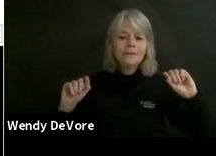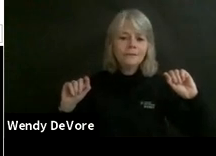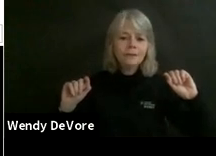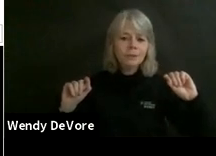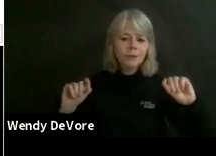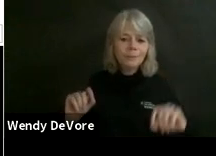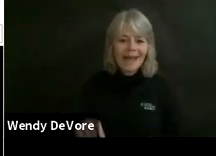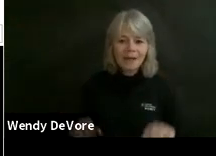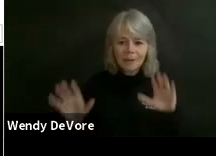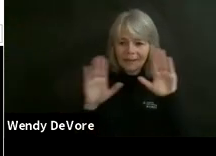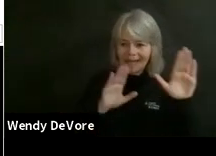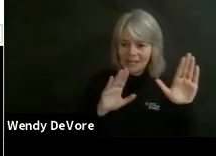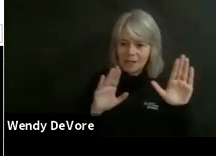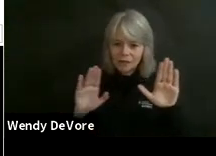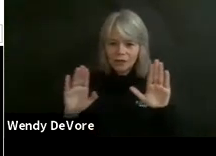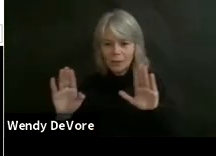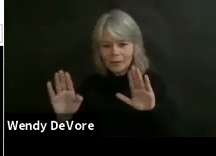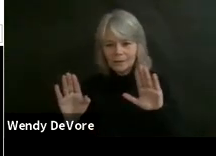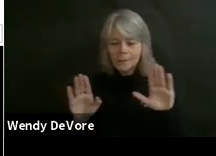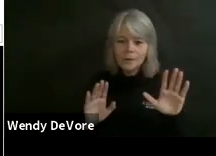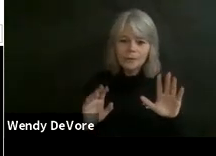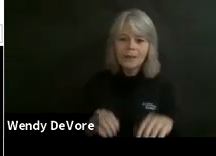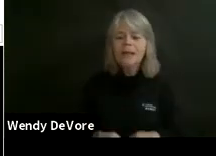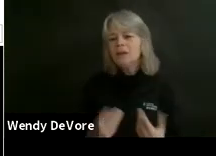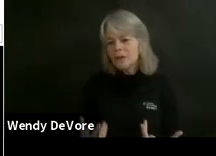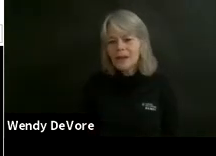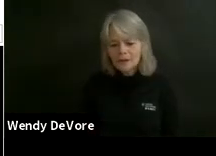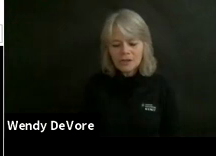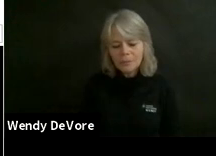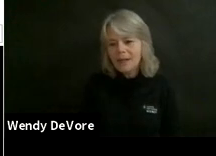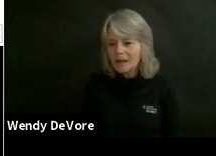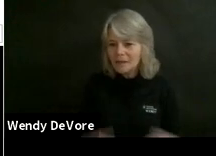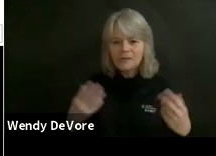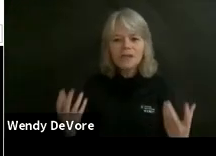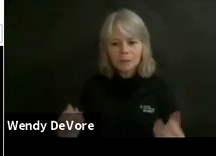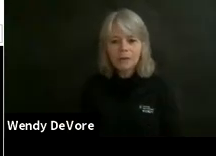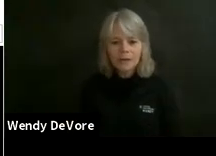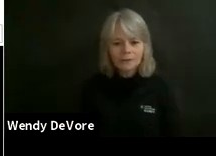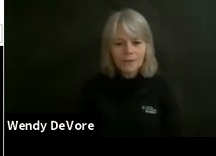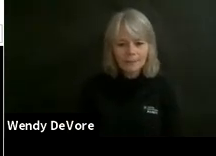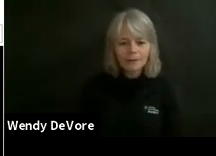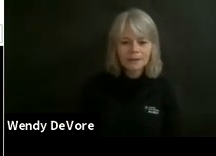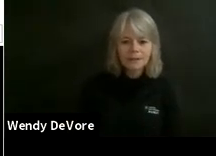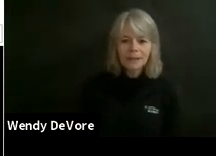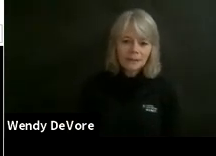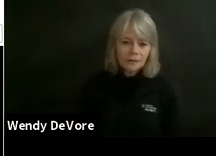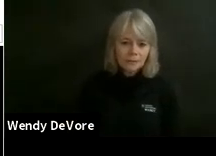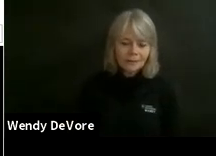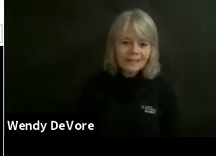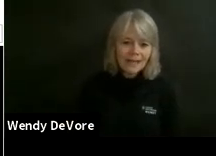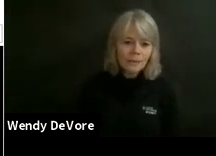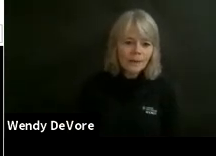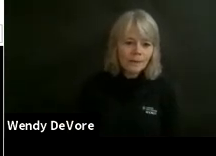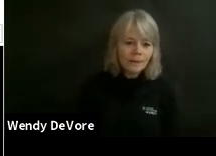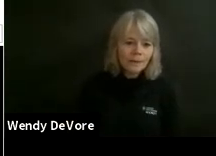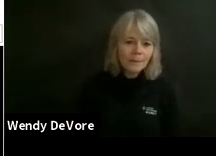virtual background, it kind of distorts the movement. So that could just be another visual noise for that person to